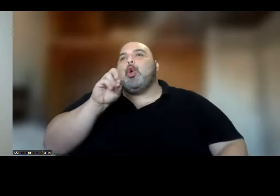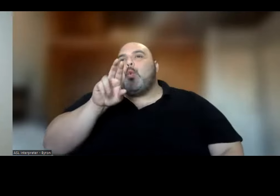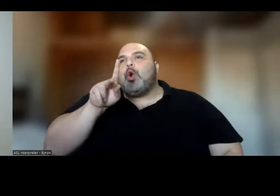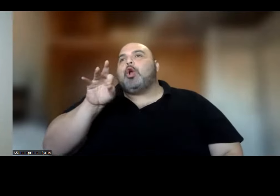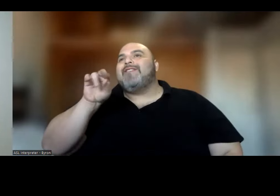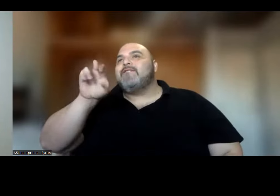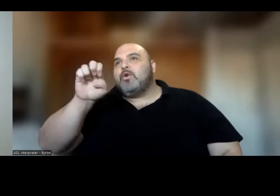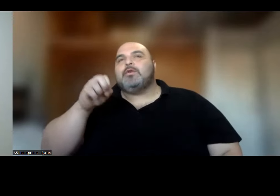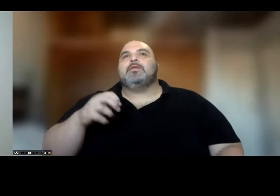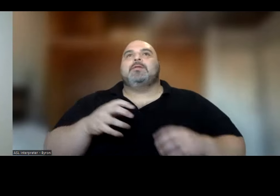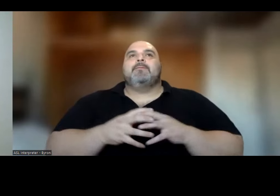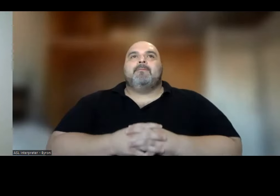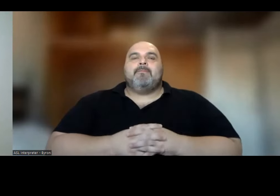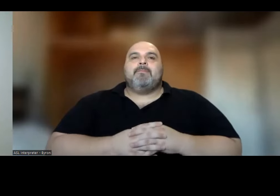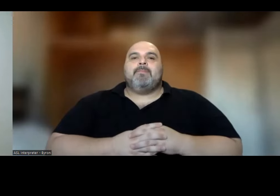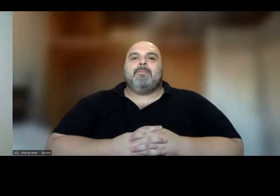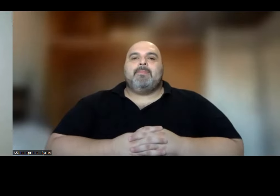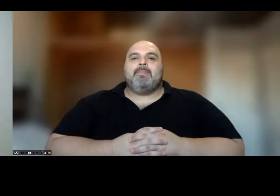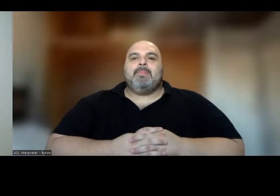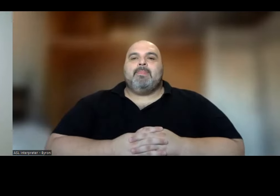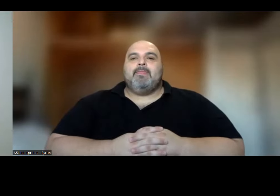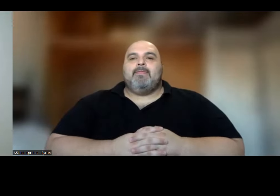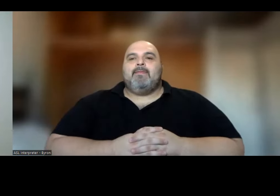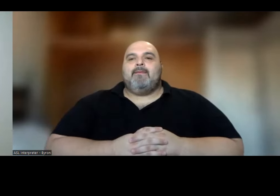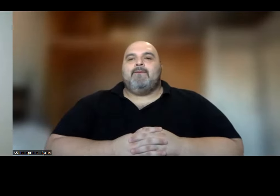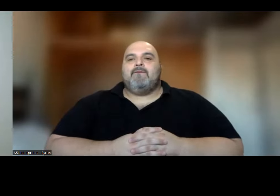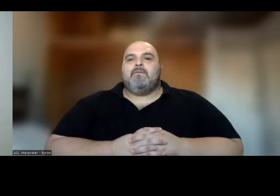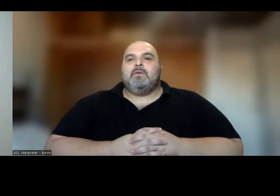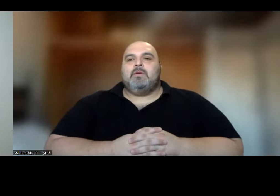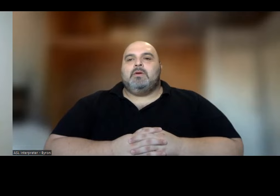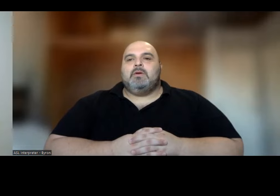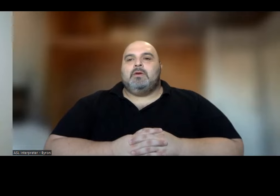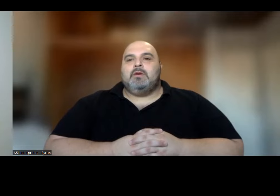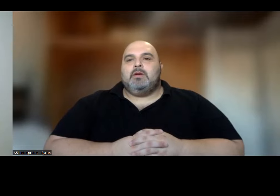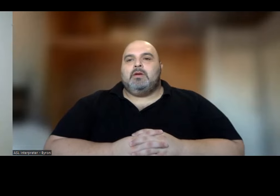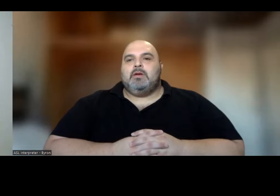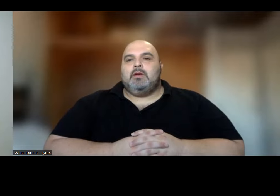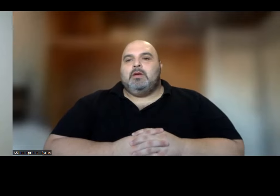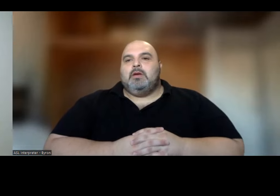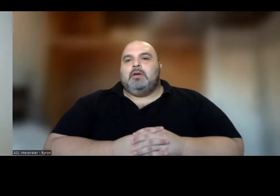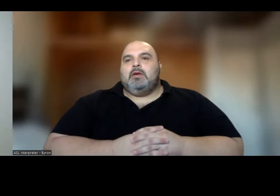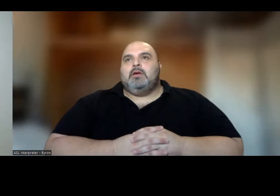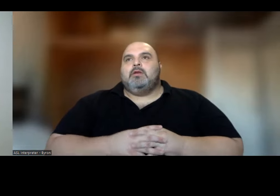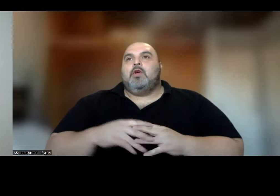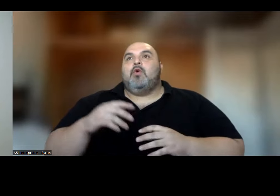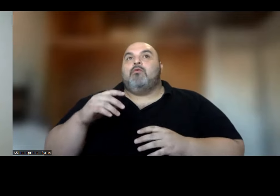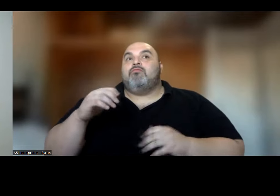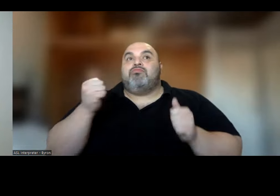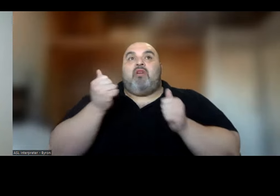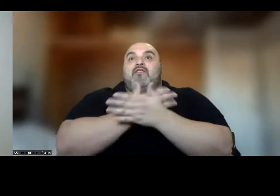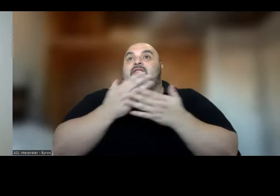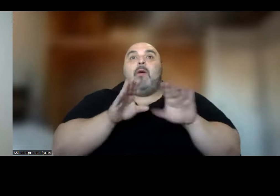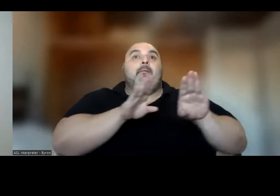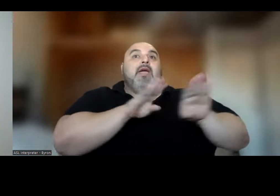And the recent awards by HCI for everything from behavioral